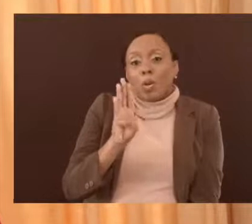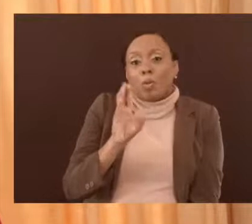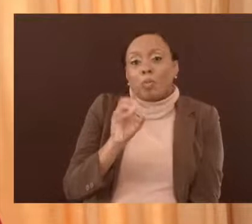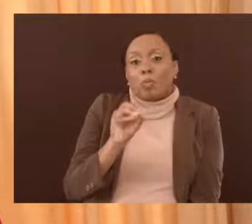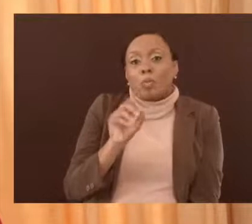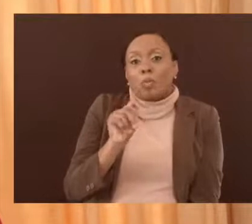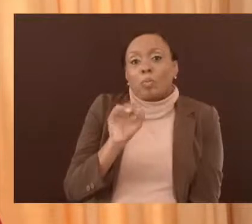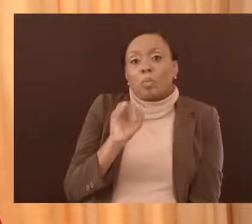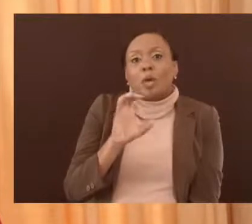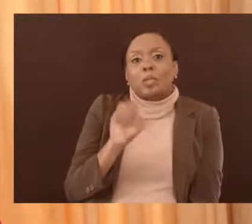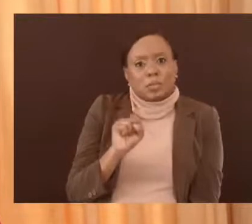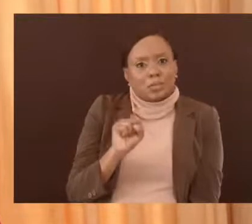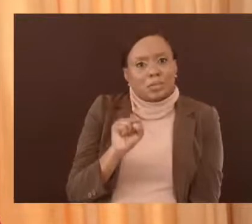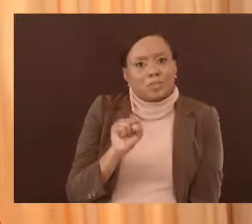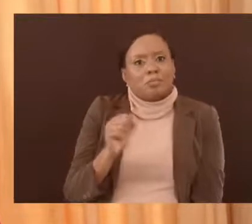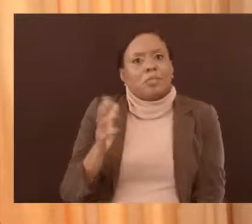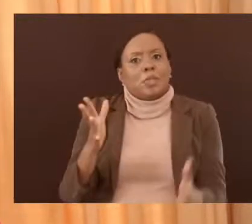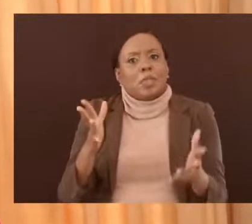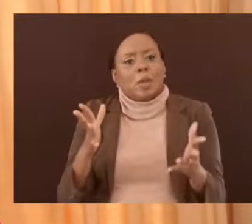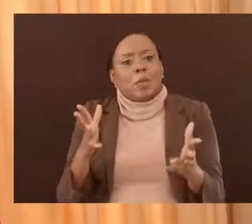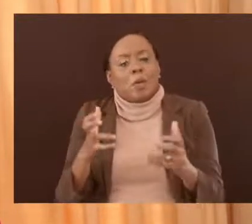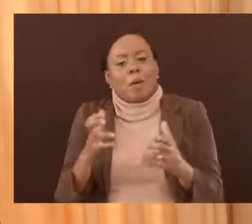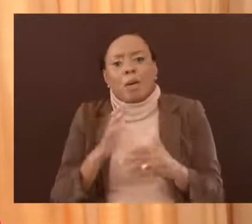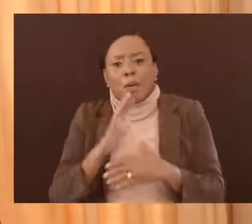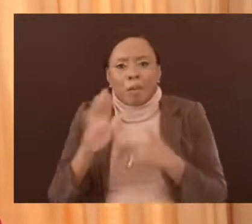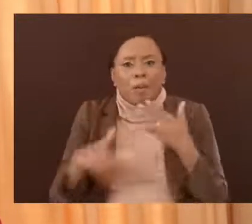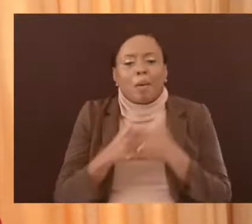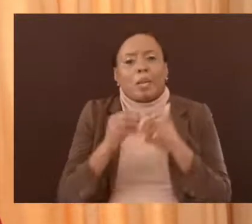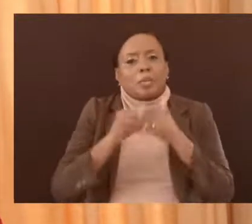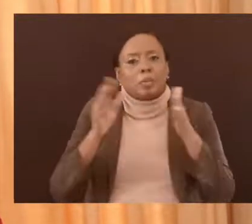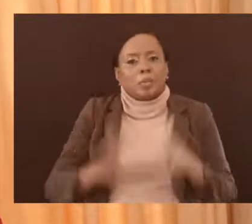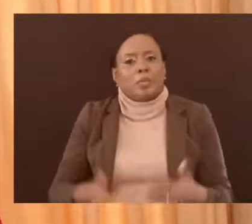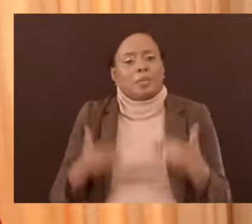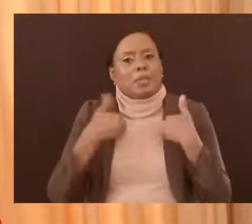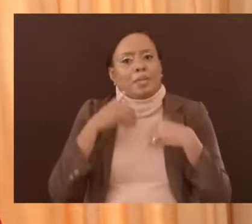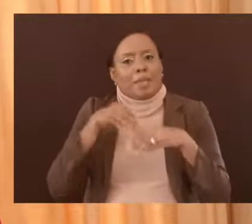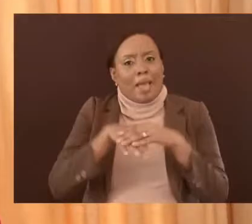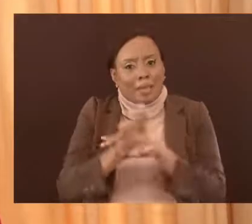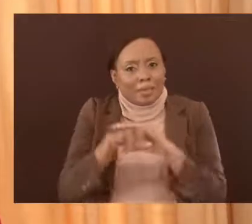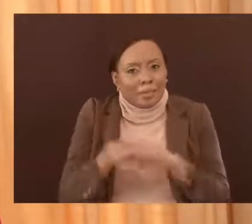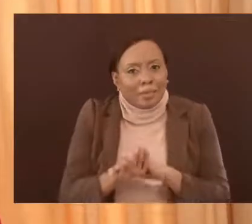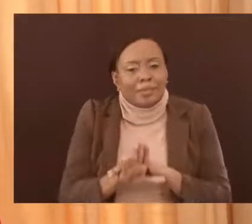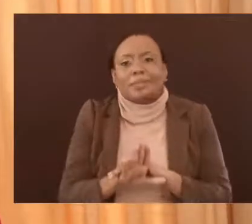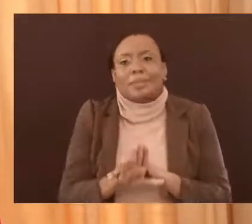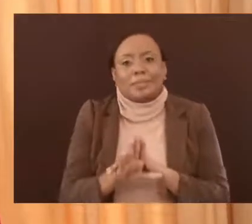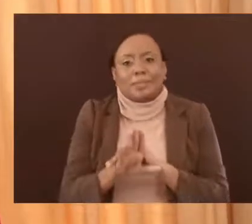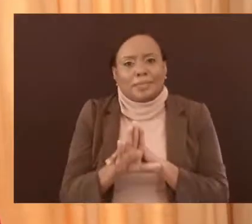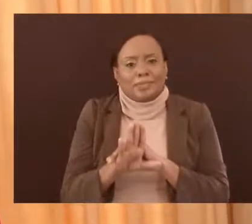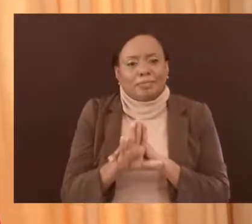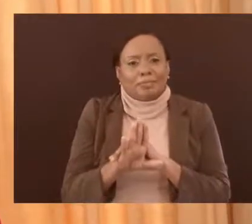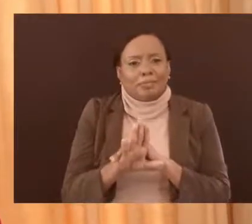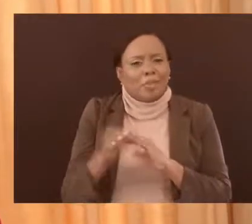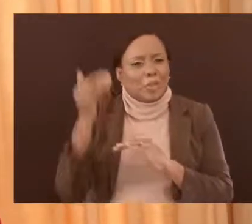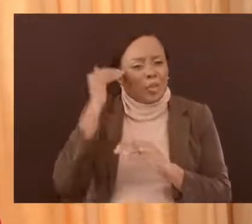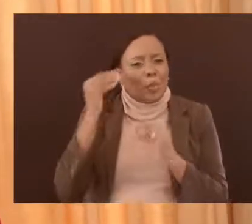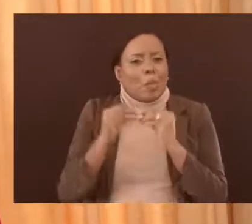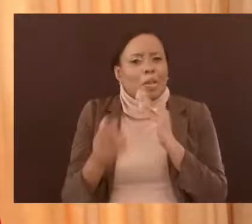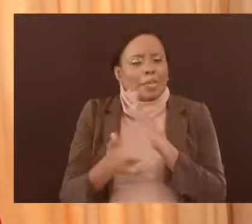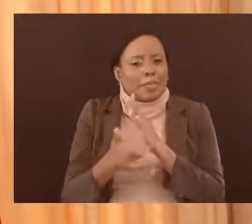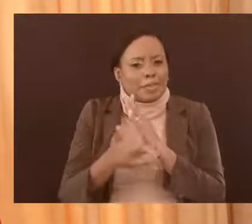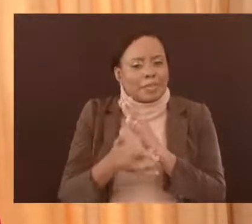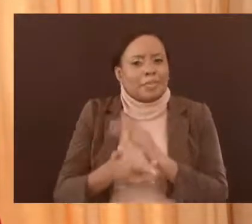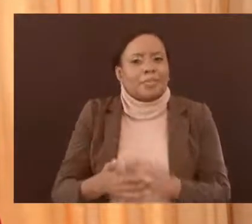but to children across the entire system, that those things are going to become commonplace as we move forward in